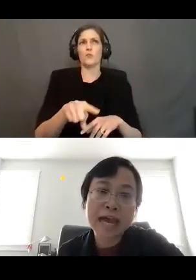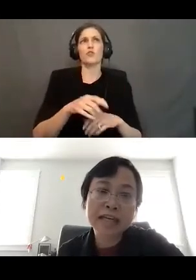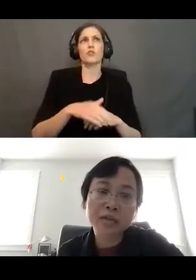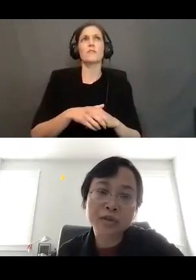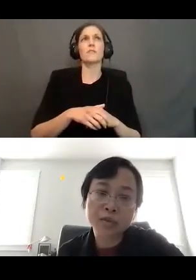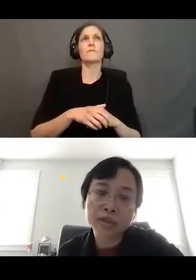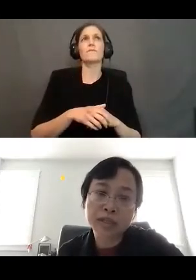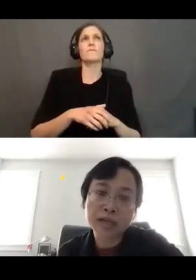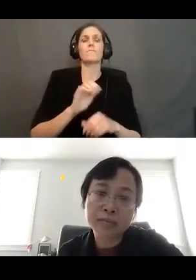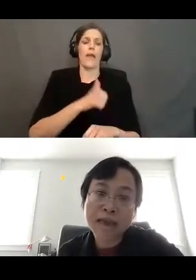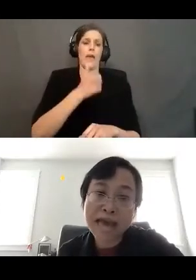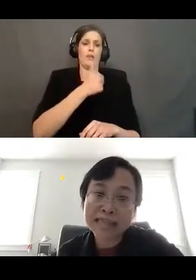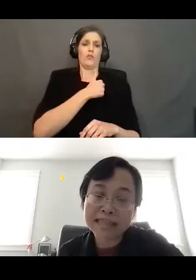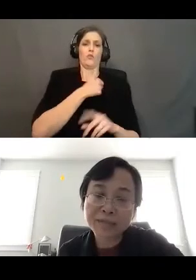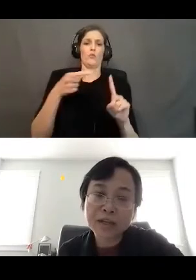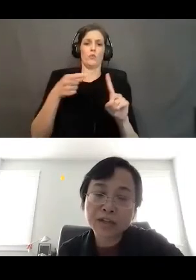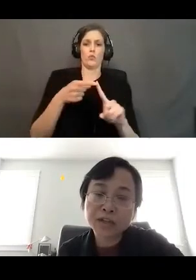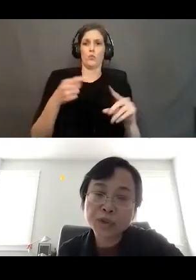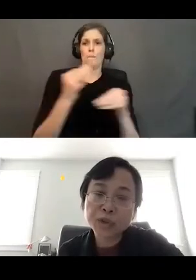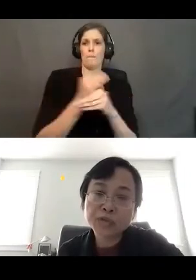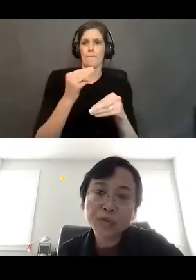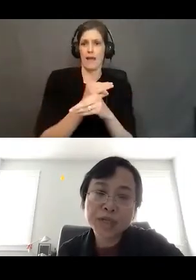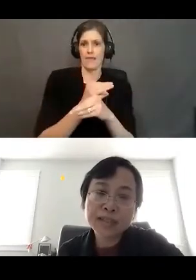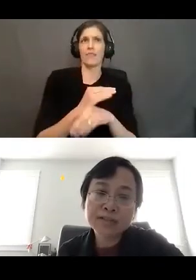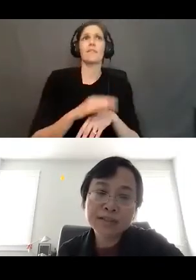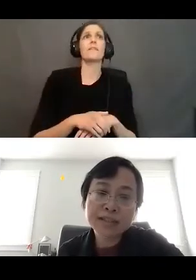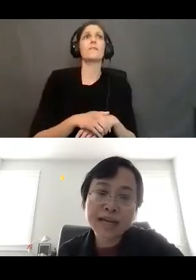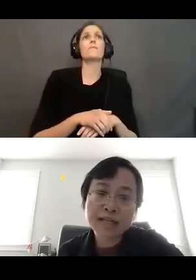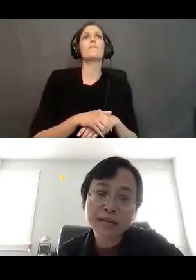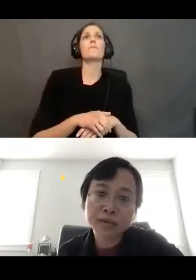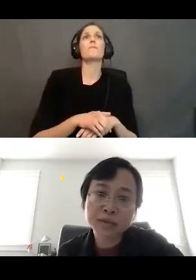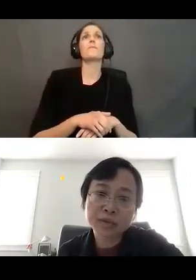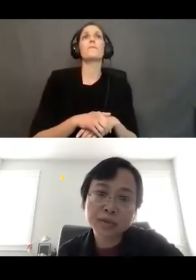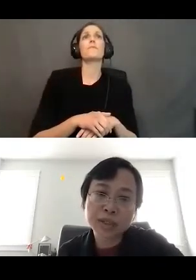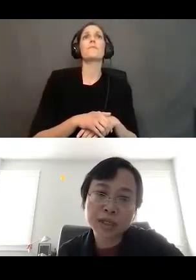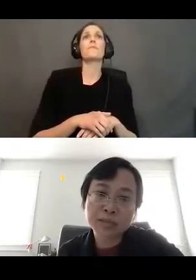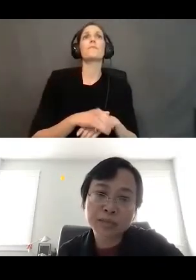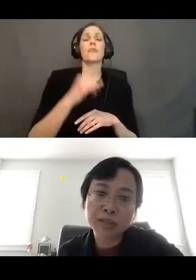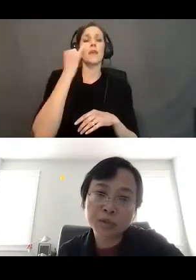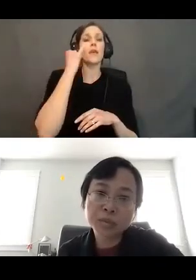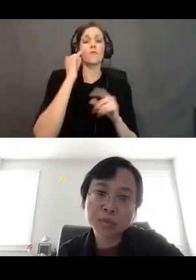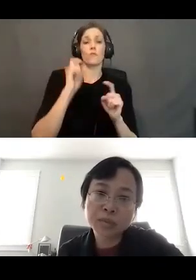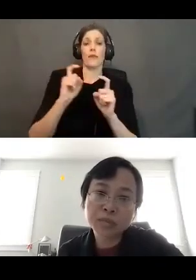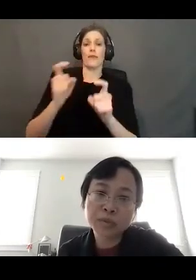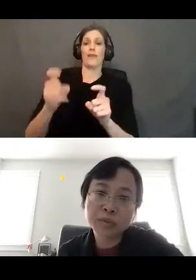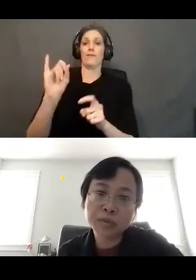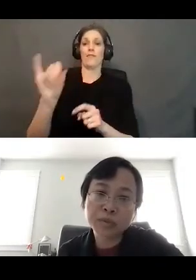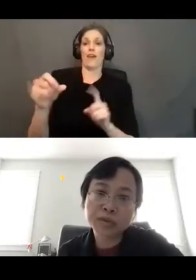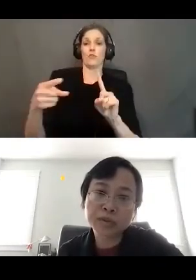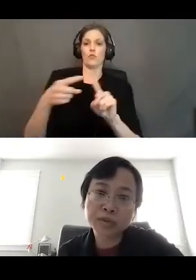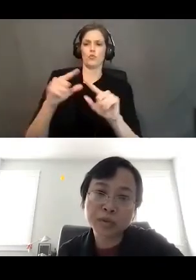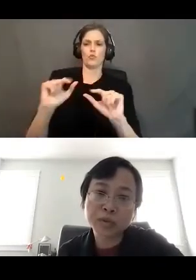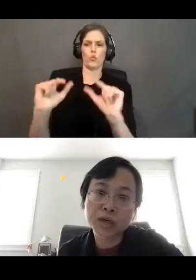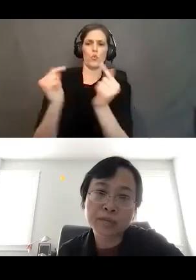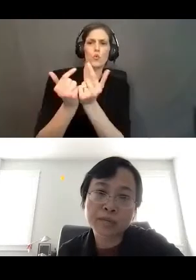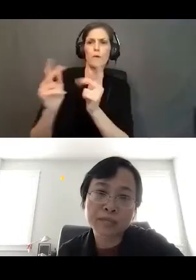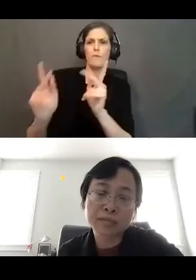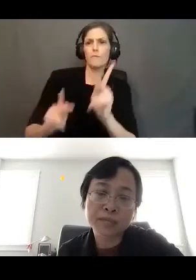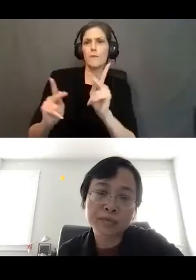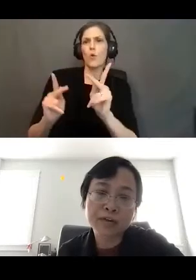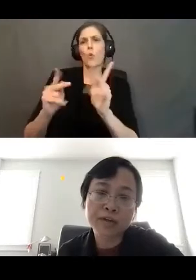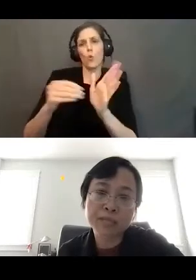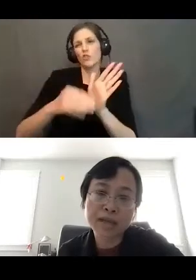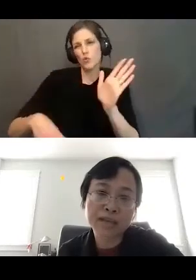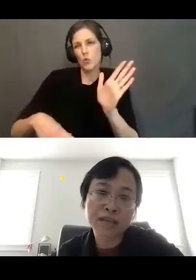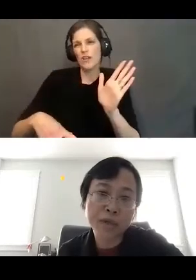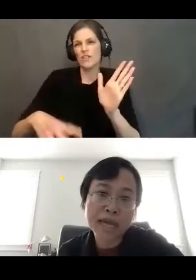of attitude toward math. So if we are given this item to a group of people, students who are